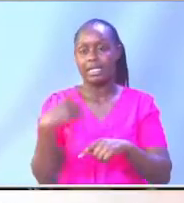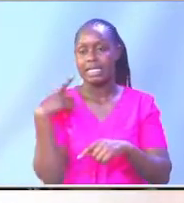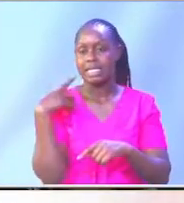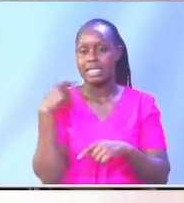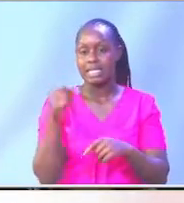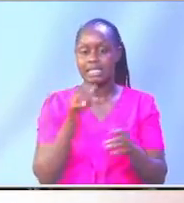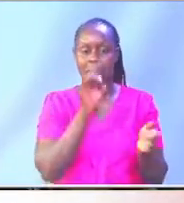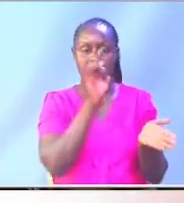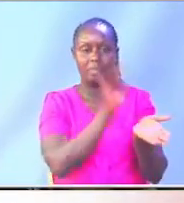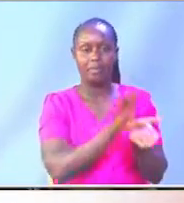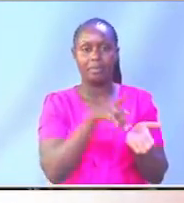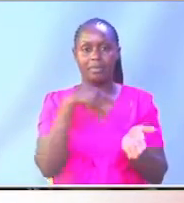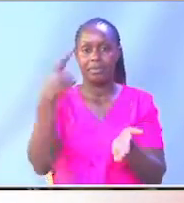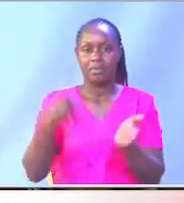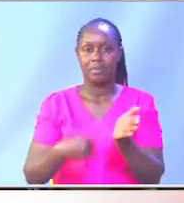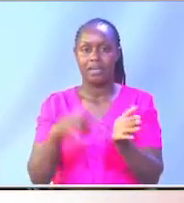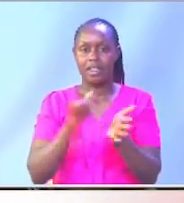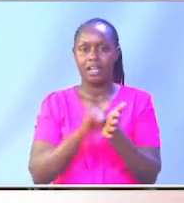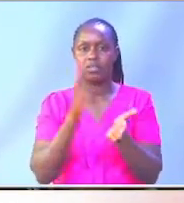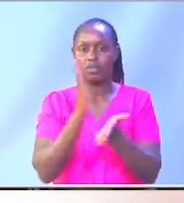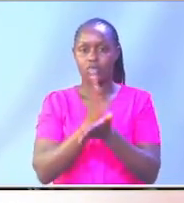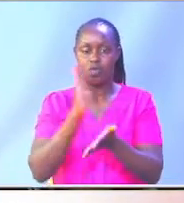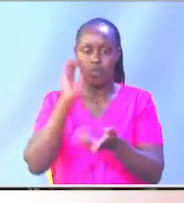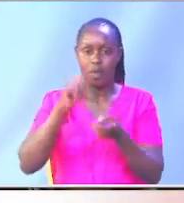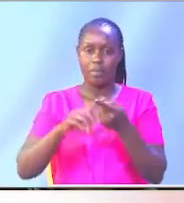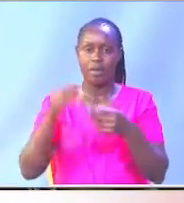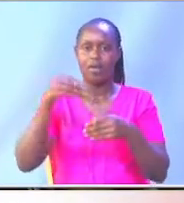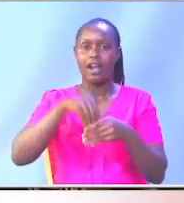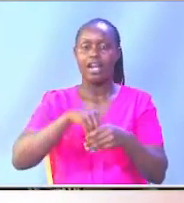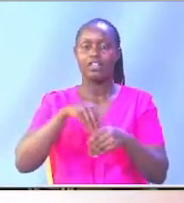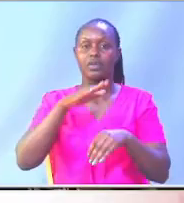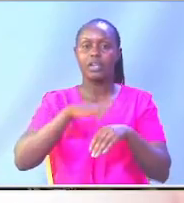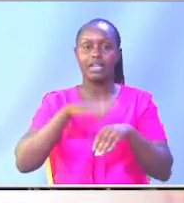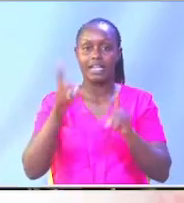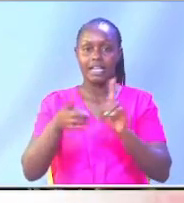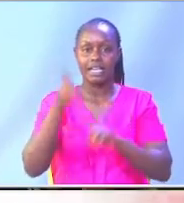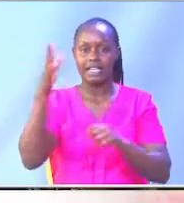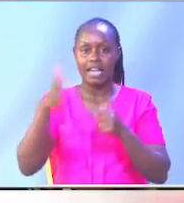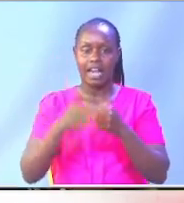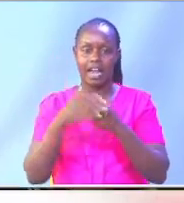impeachment, stating that he will be on ballot come August 9th to